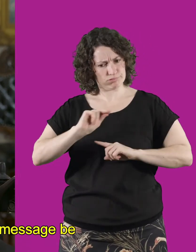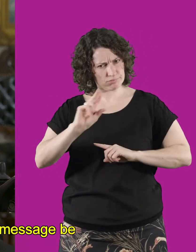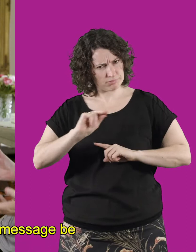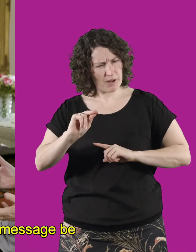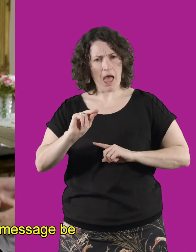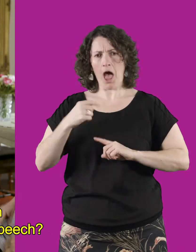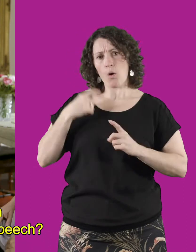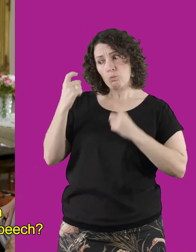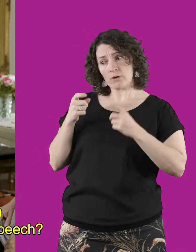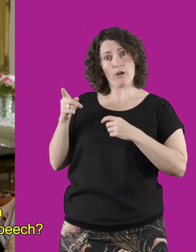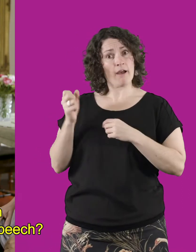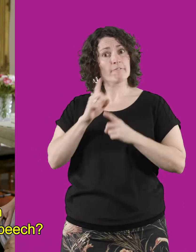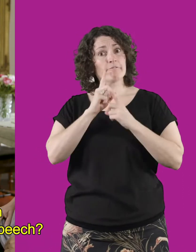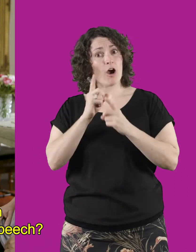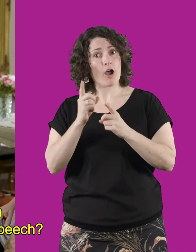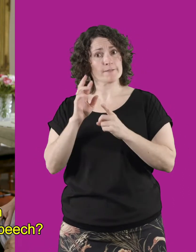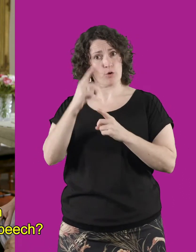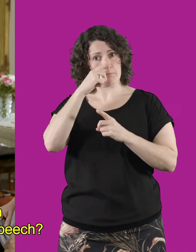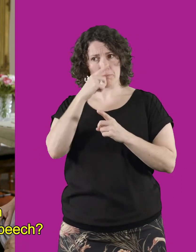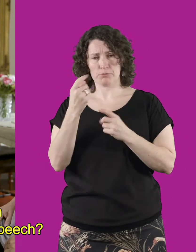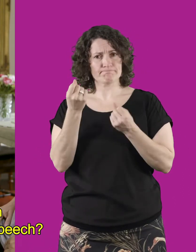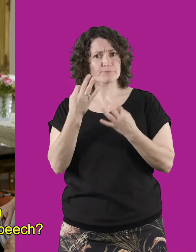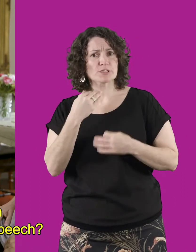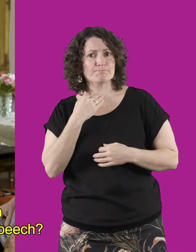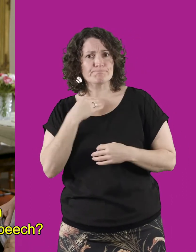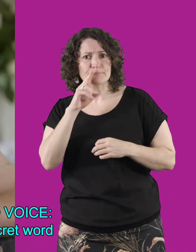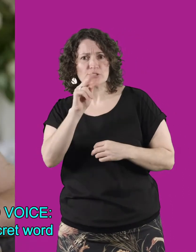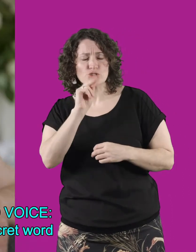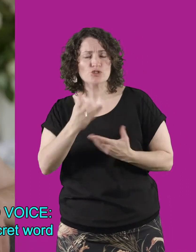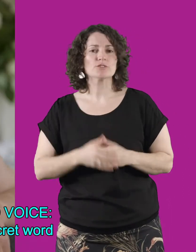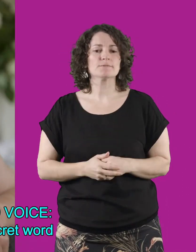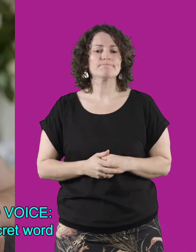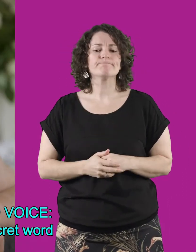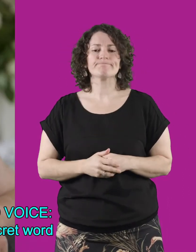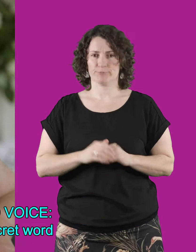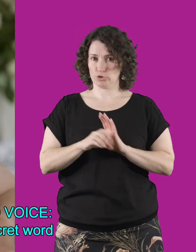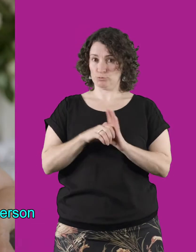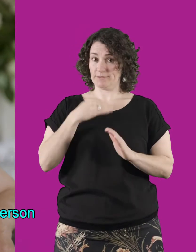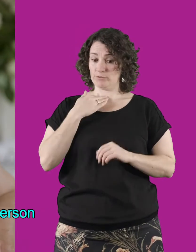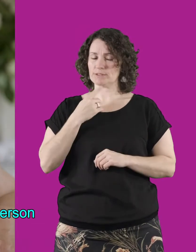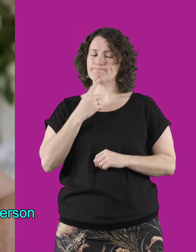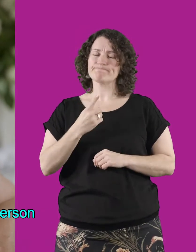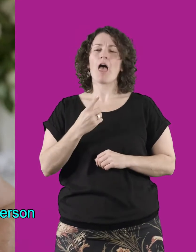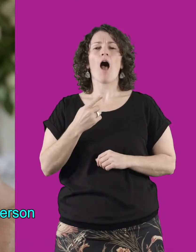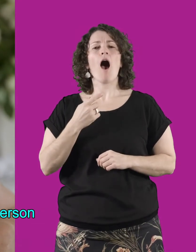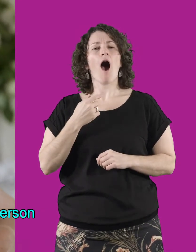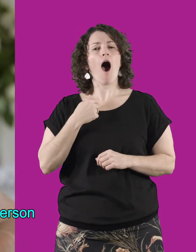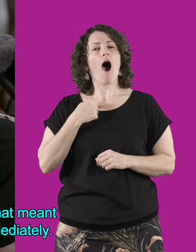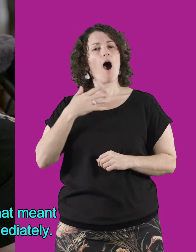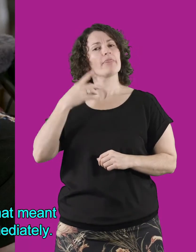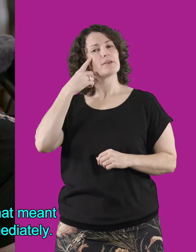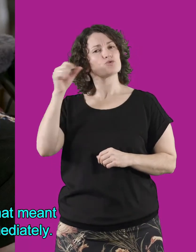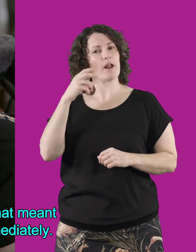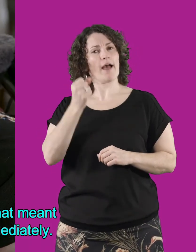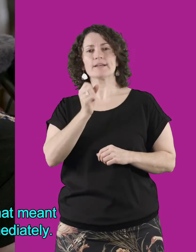key message be for women with little or no speech? I would have a secret word with a trusted person who